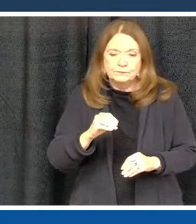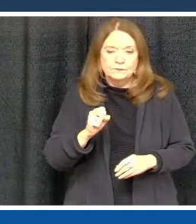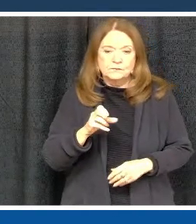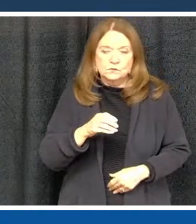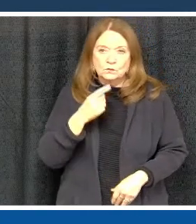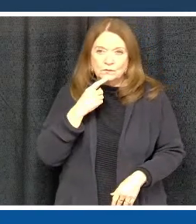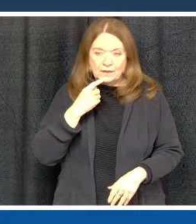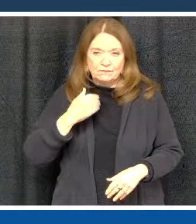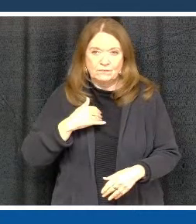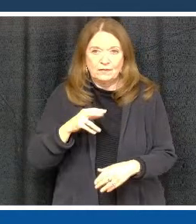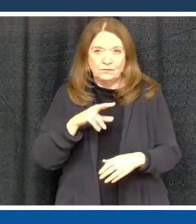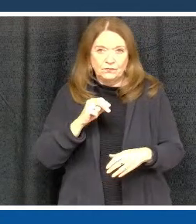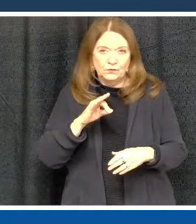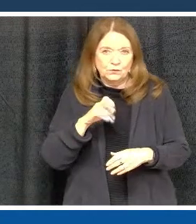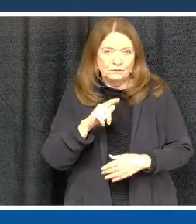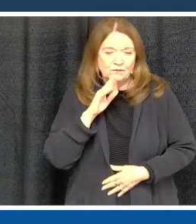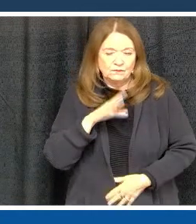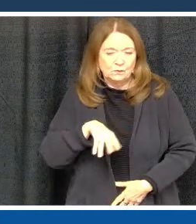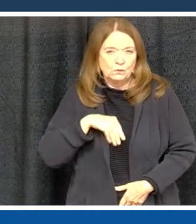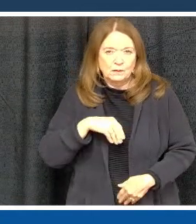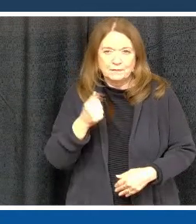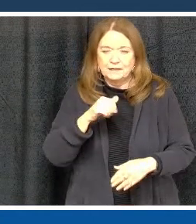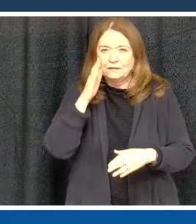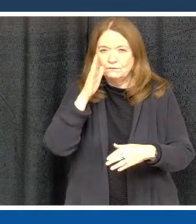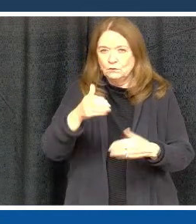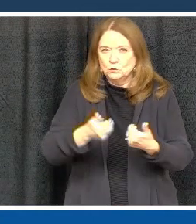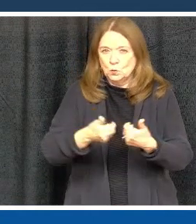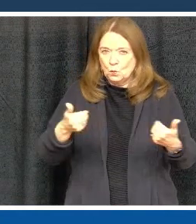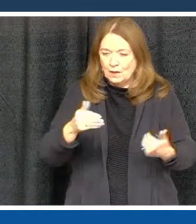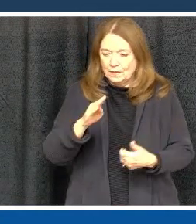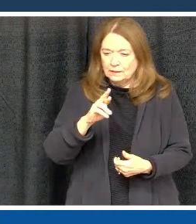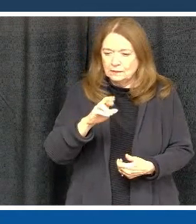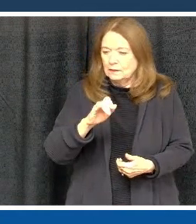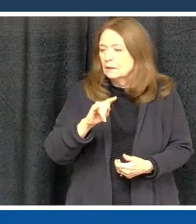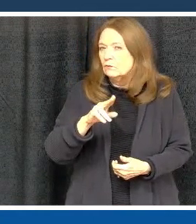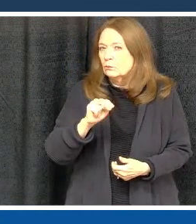30 feet. That will accommodate any future widening if Britton Springs